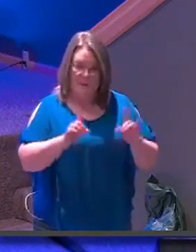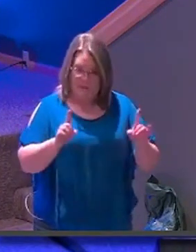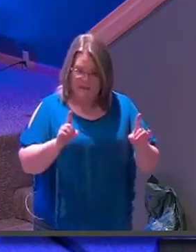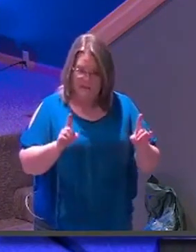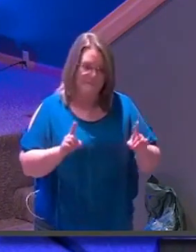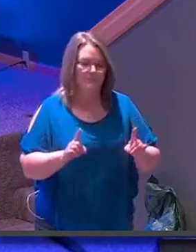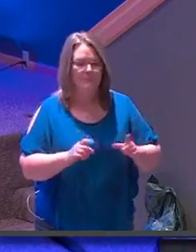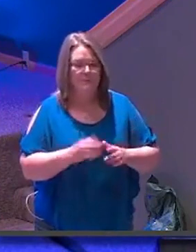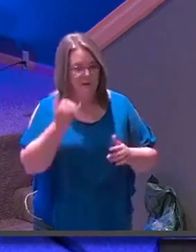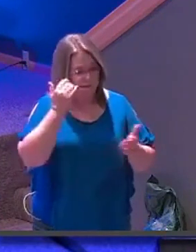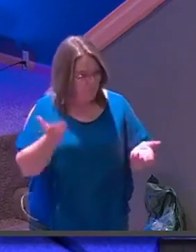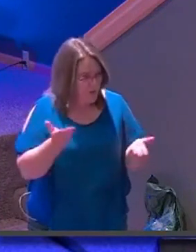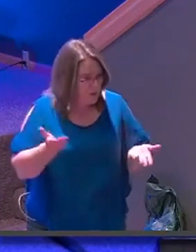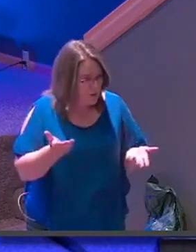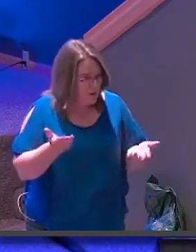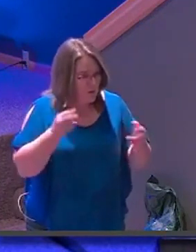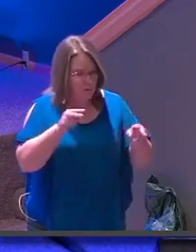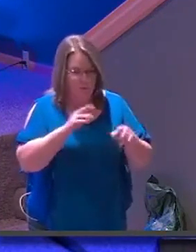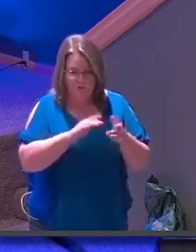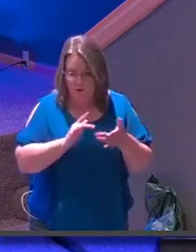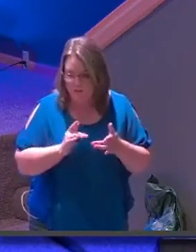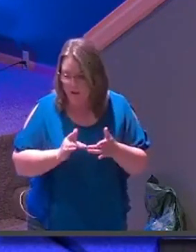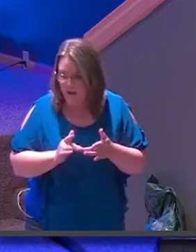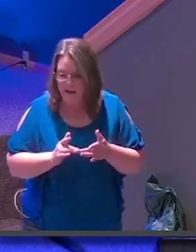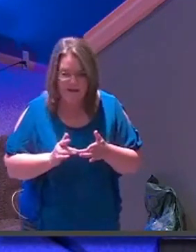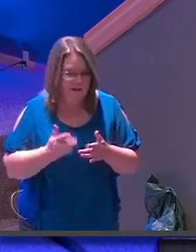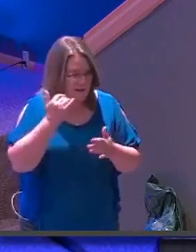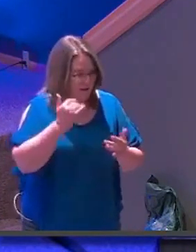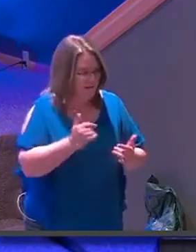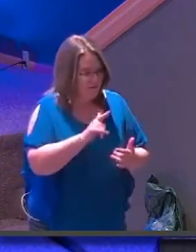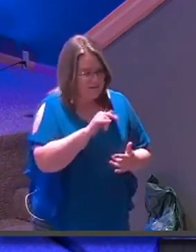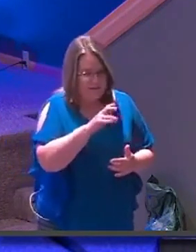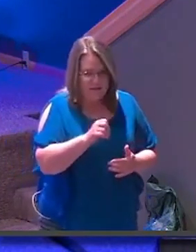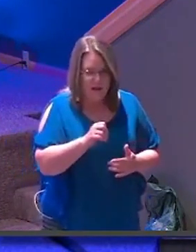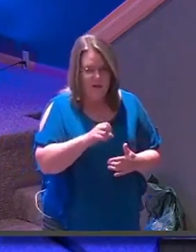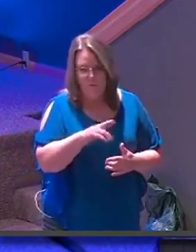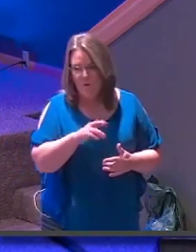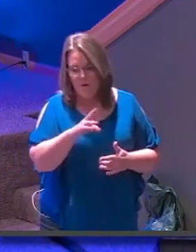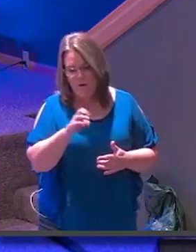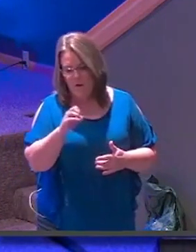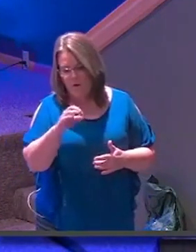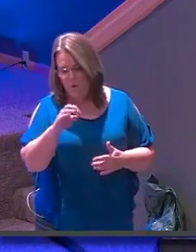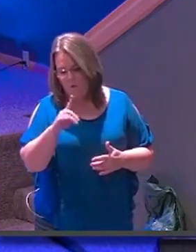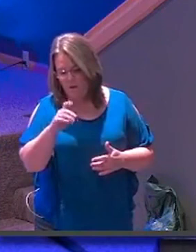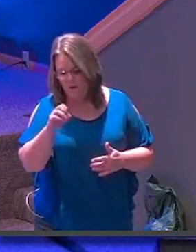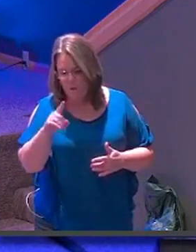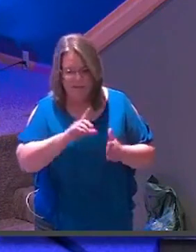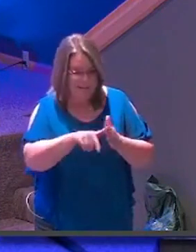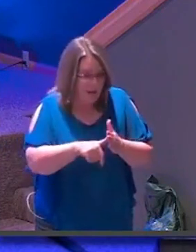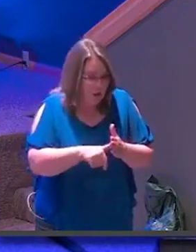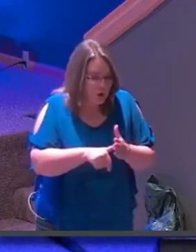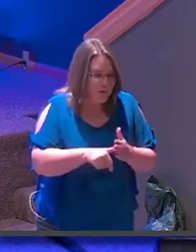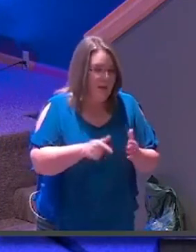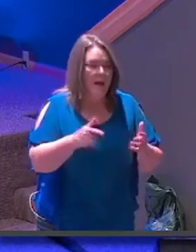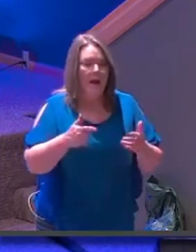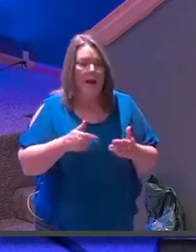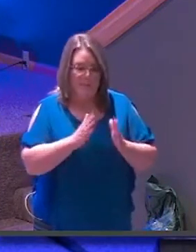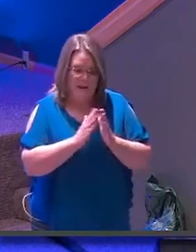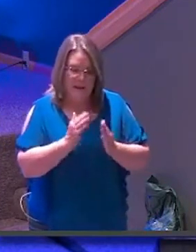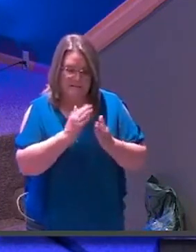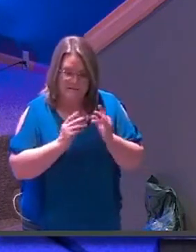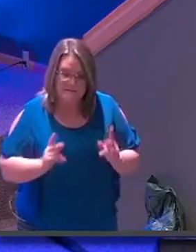you're here, you're watching online, whether it's live or the recorded thing later, I'm going to ask somebody